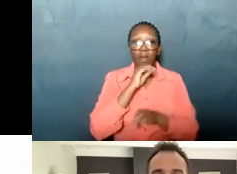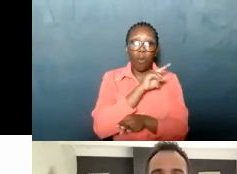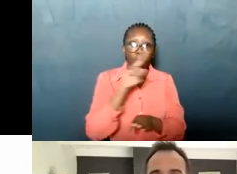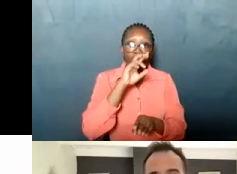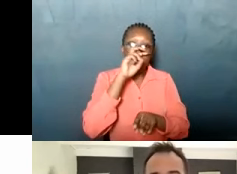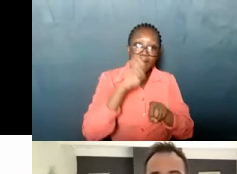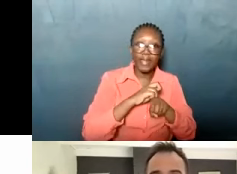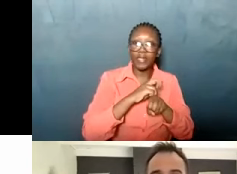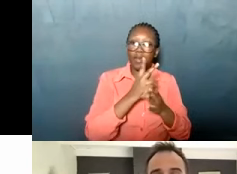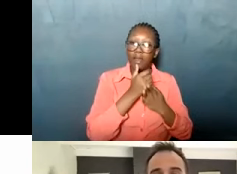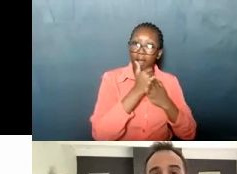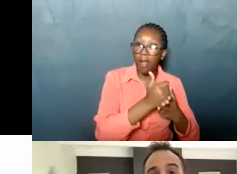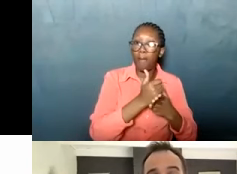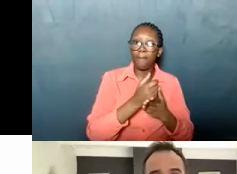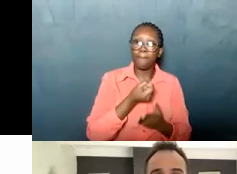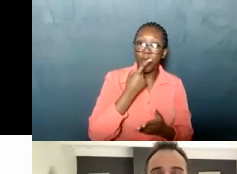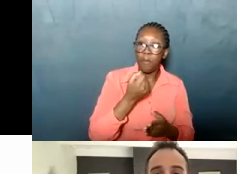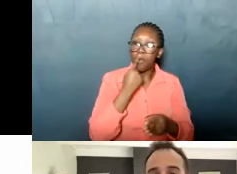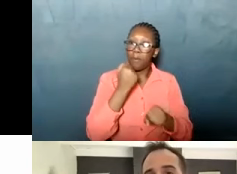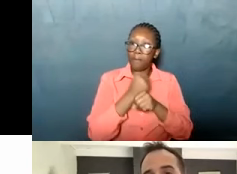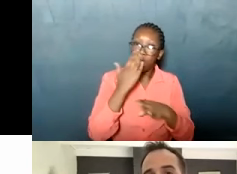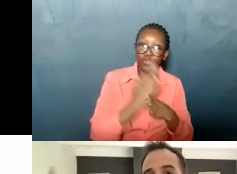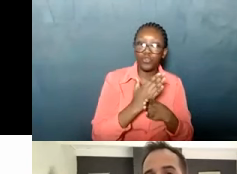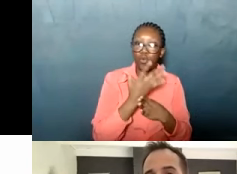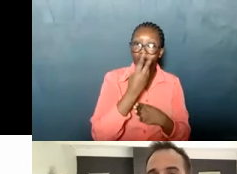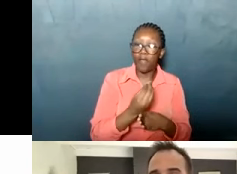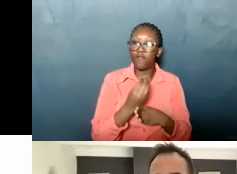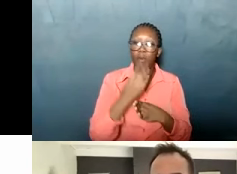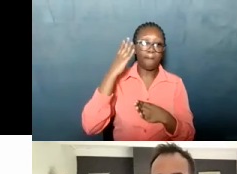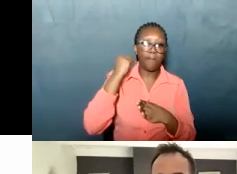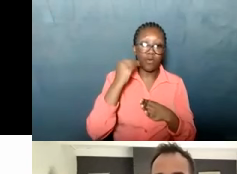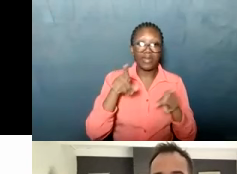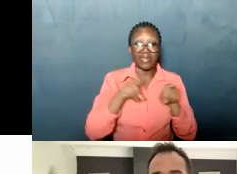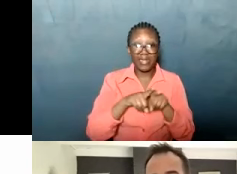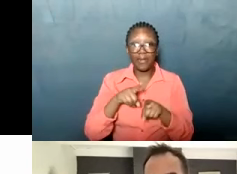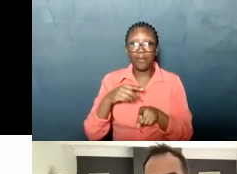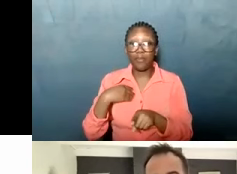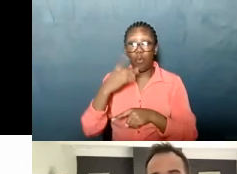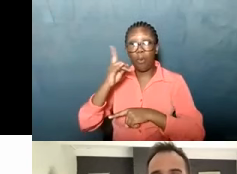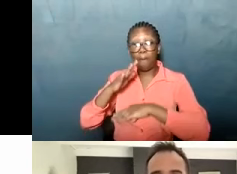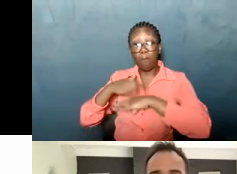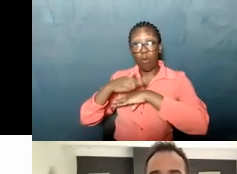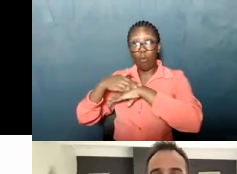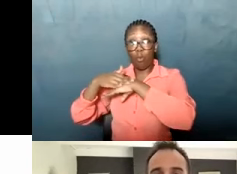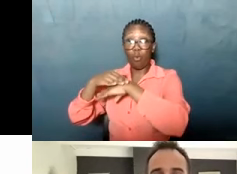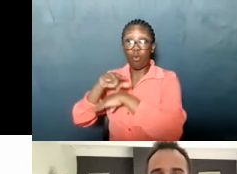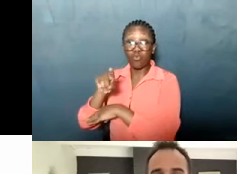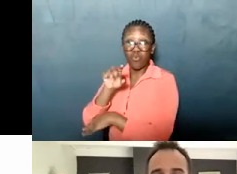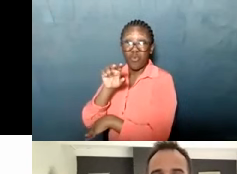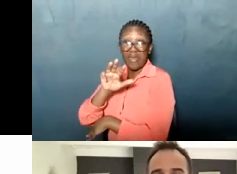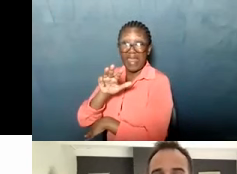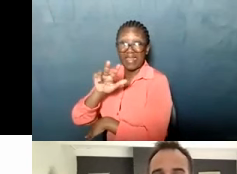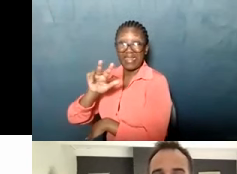39 million at present to 98 million by 2050. So South Africa is going to see a rapid